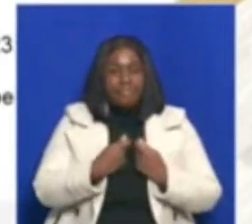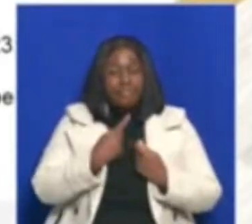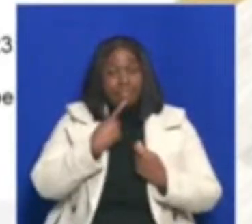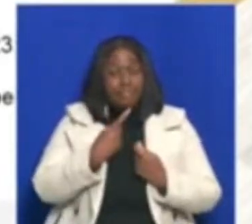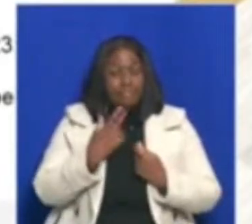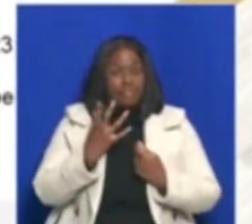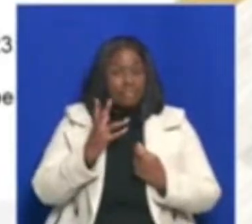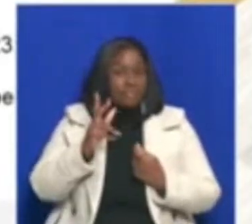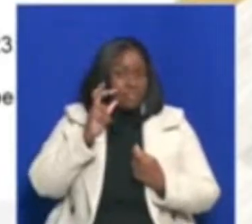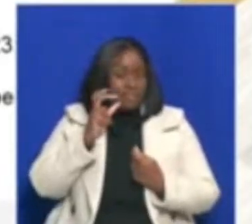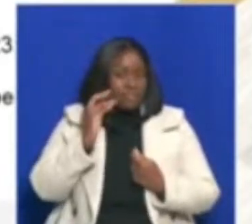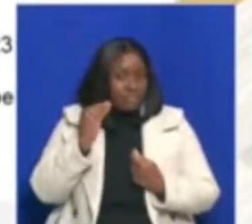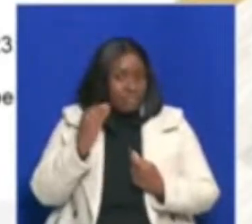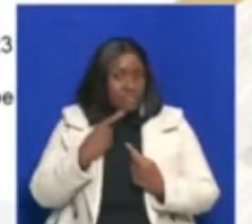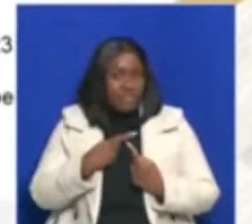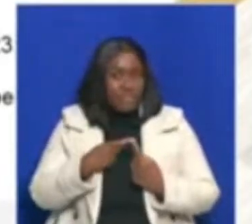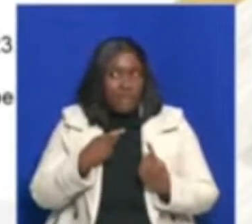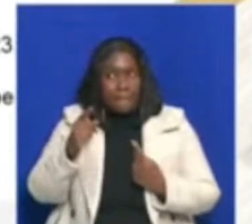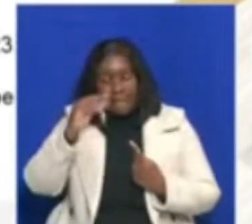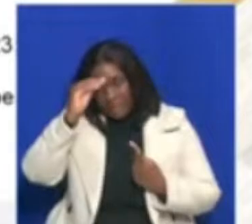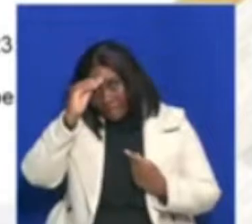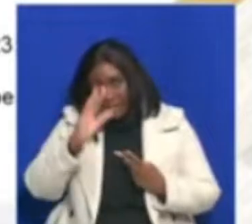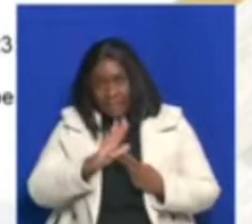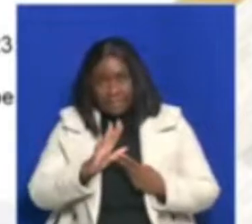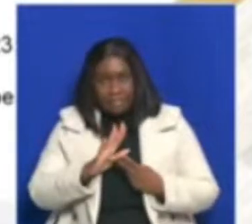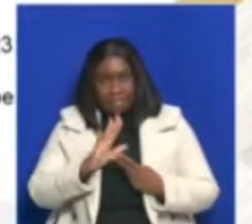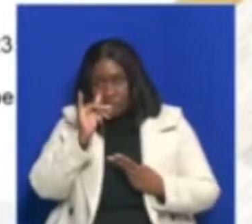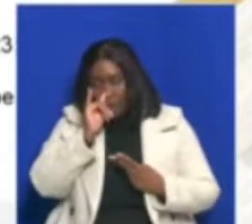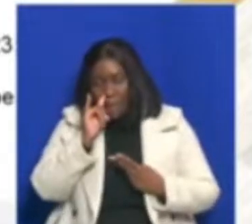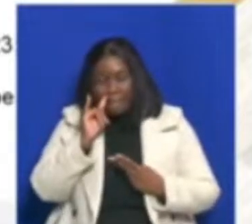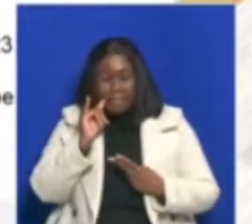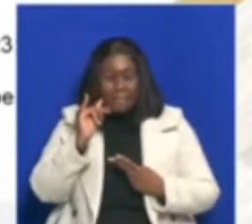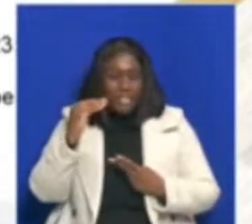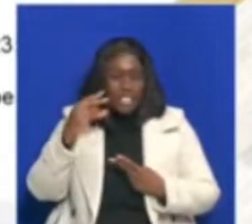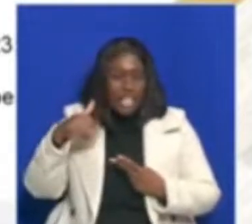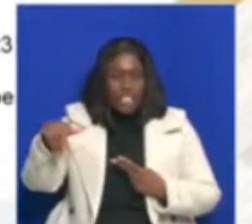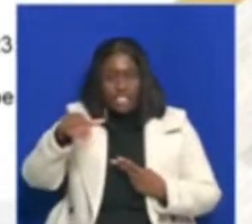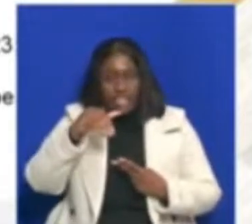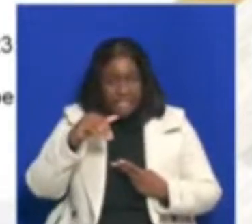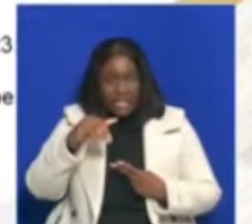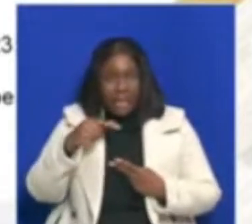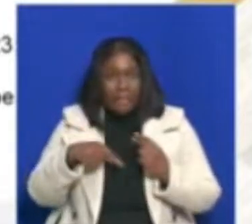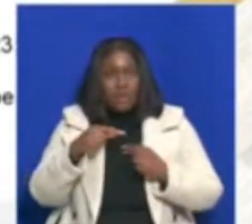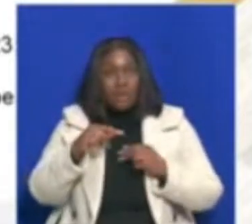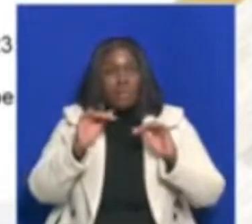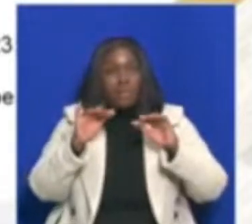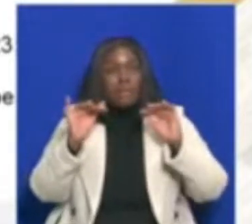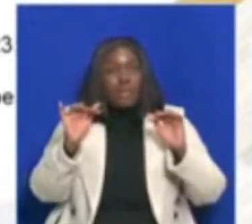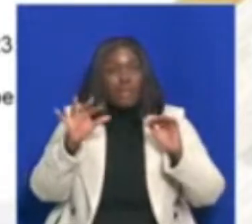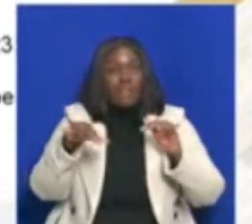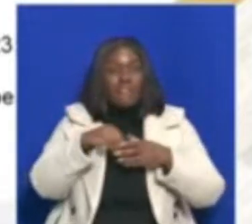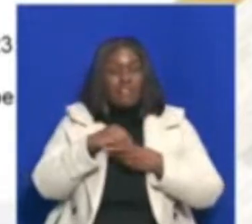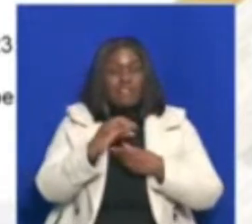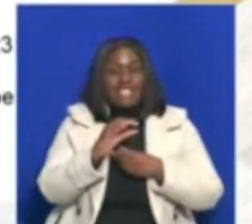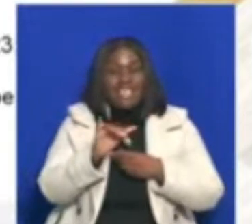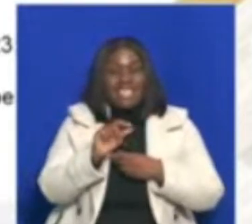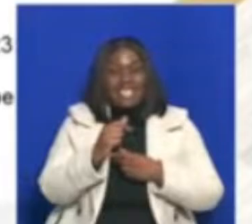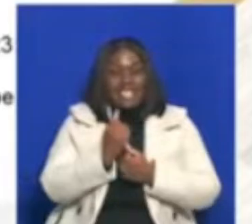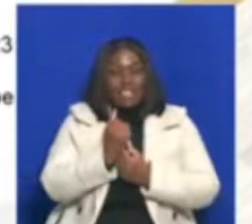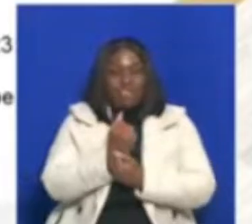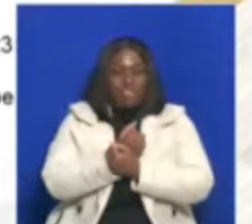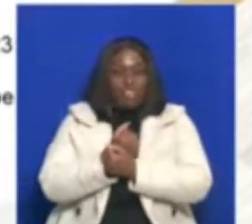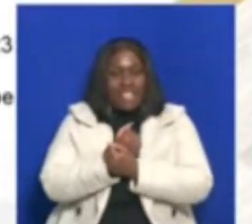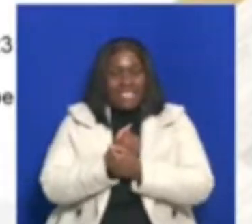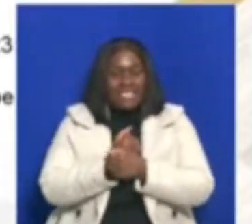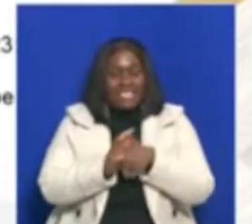pertaining to the whereabouts of suspects involved in CITs. The information received is generally